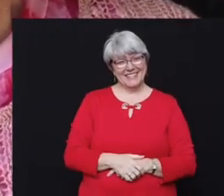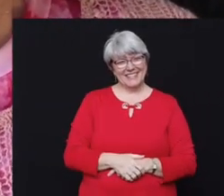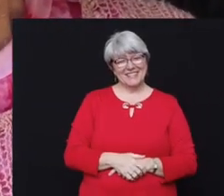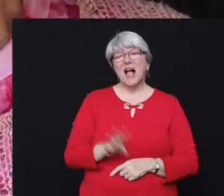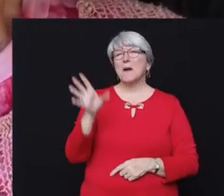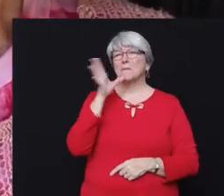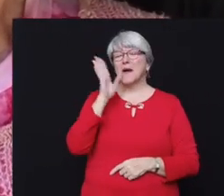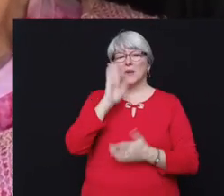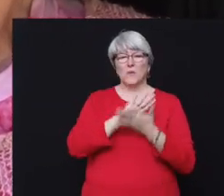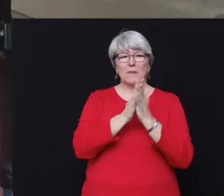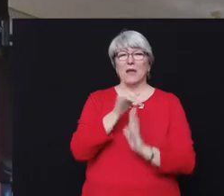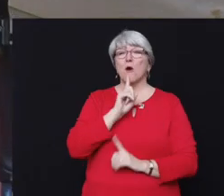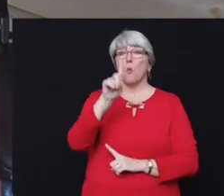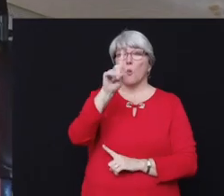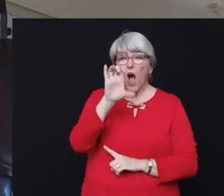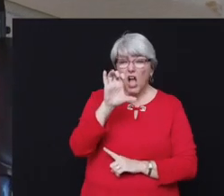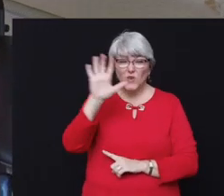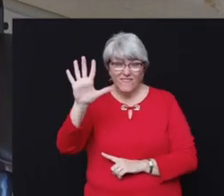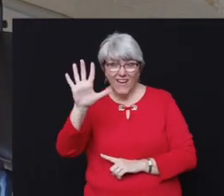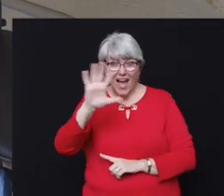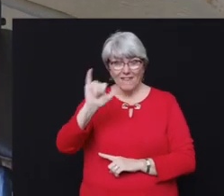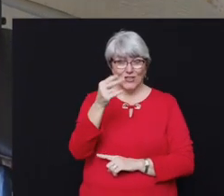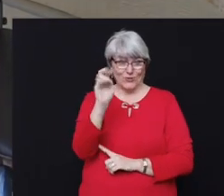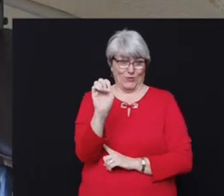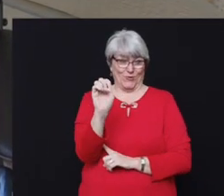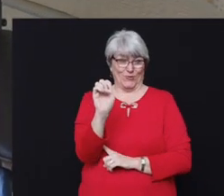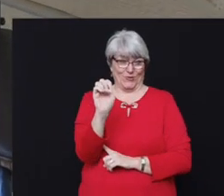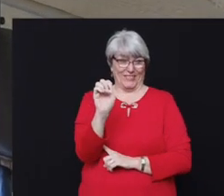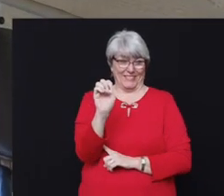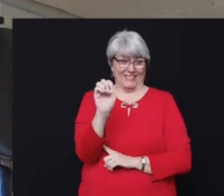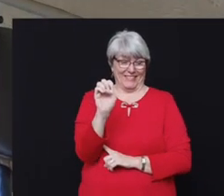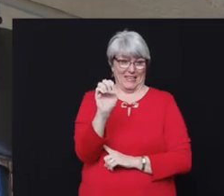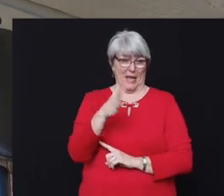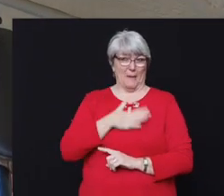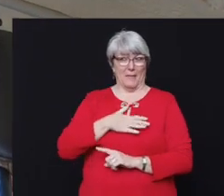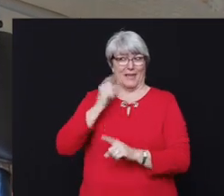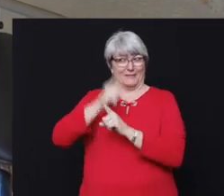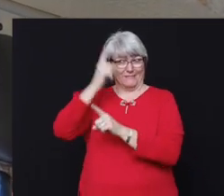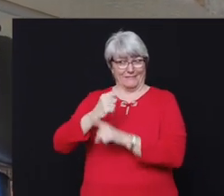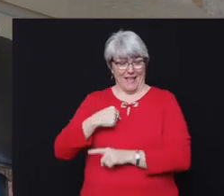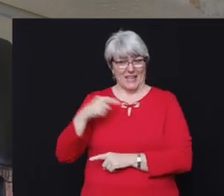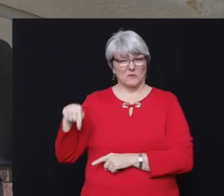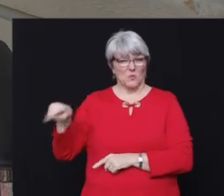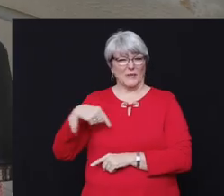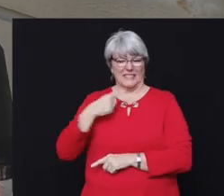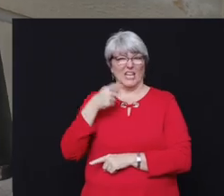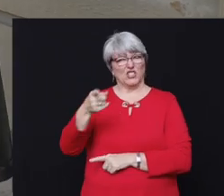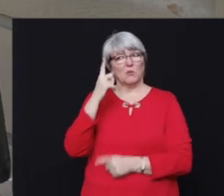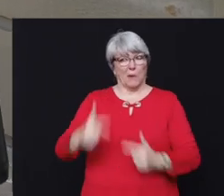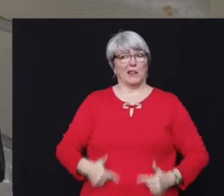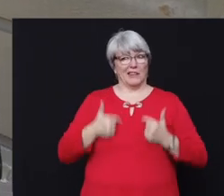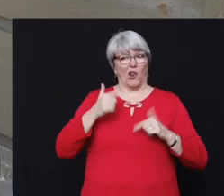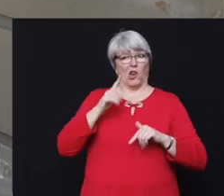Mother will be 105 years old this June. And my siblings and I all say that she's probably going to outlive